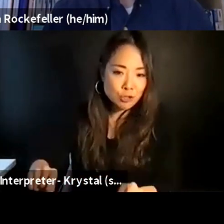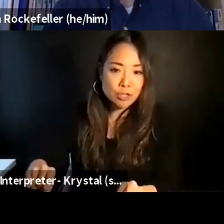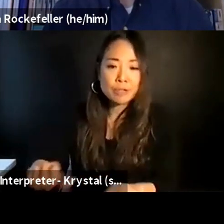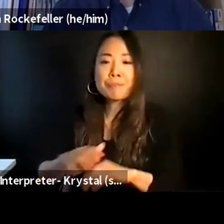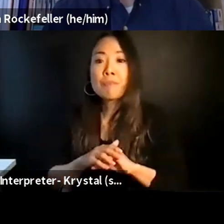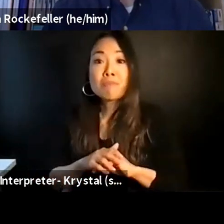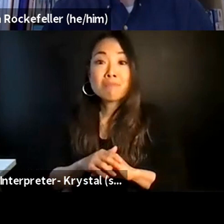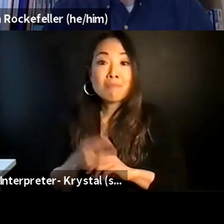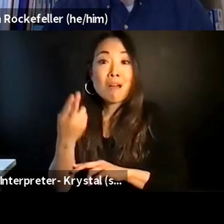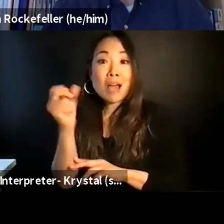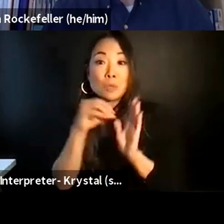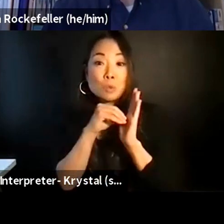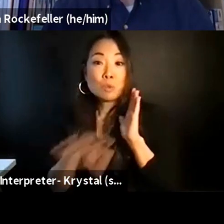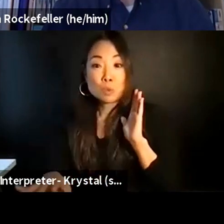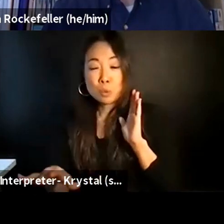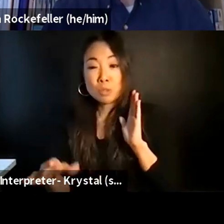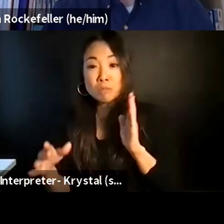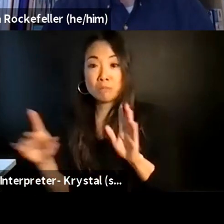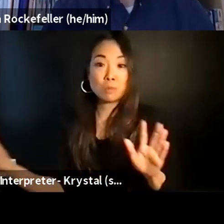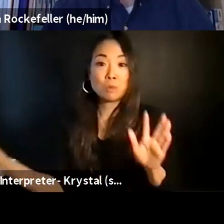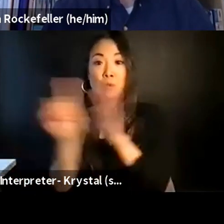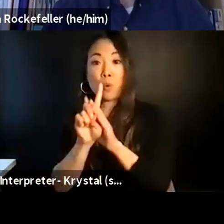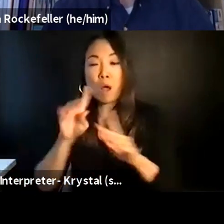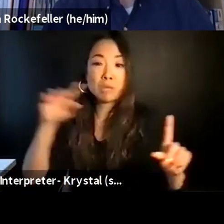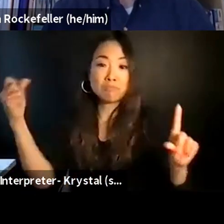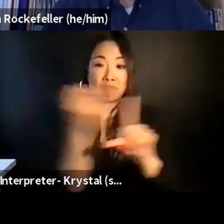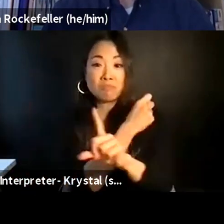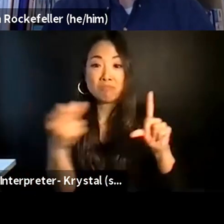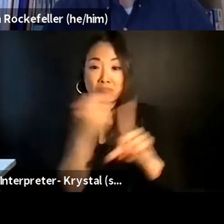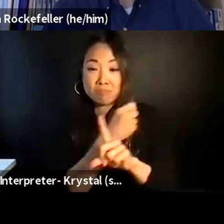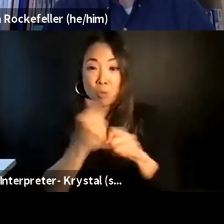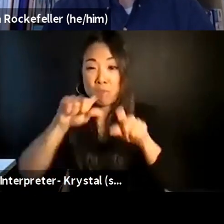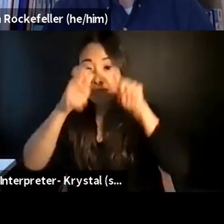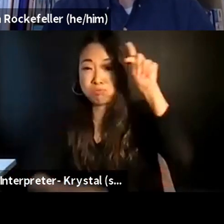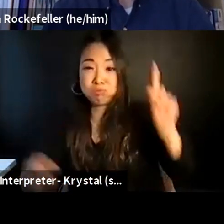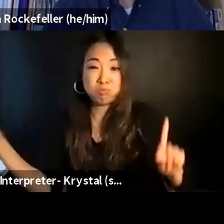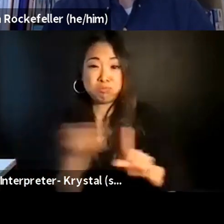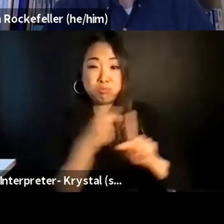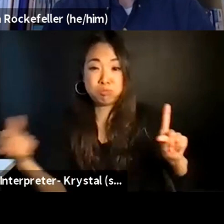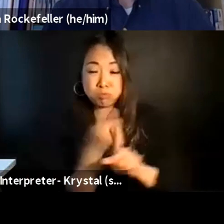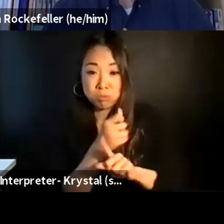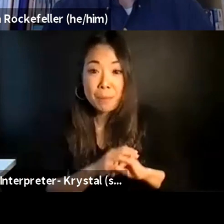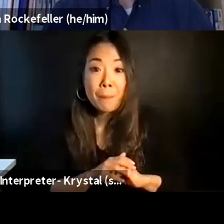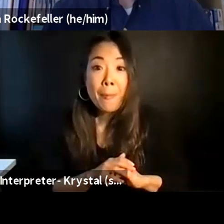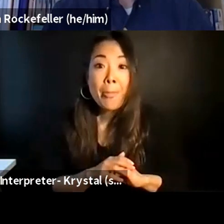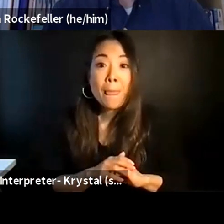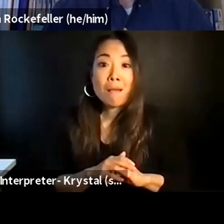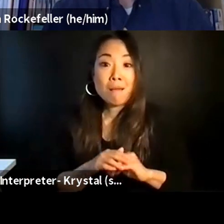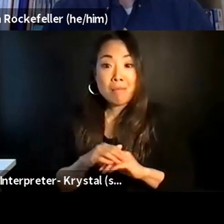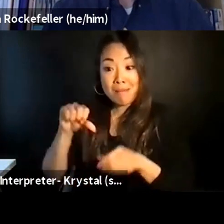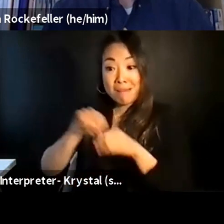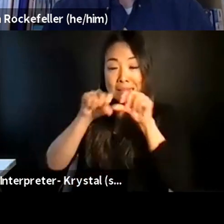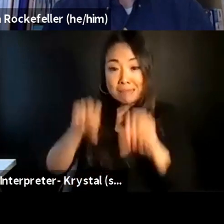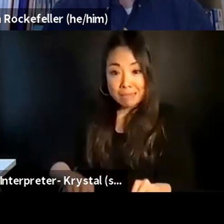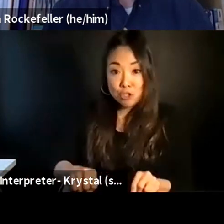beat him to death with a crowbar. The person who was the cashier in the gas station didn't